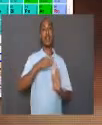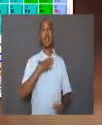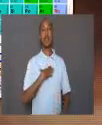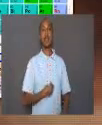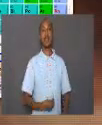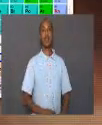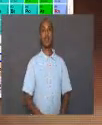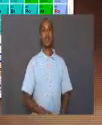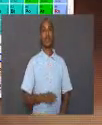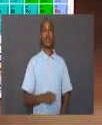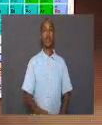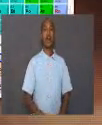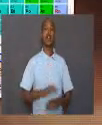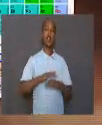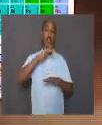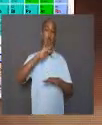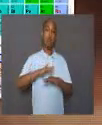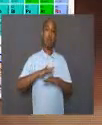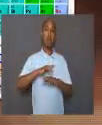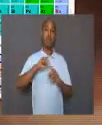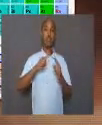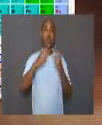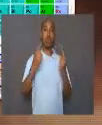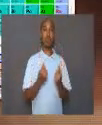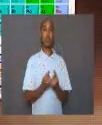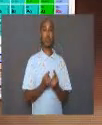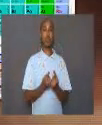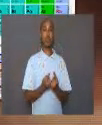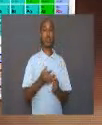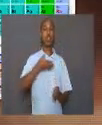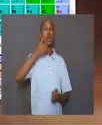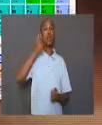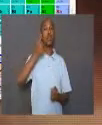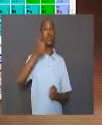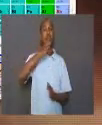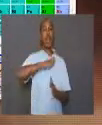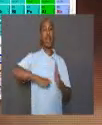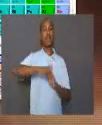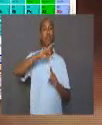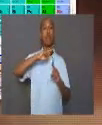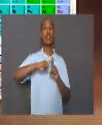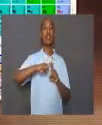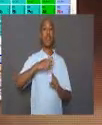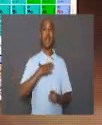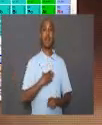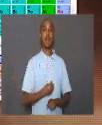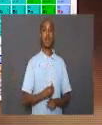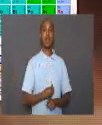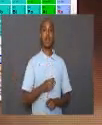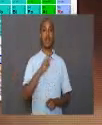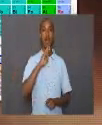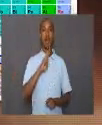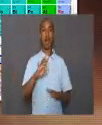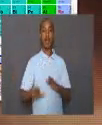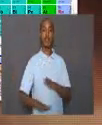elements are at the top of their groups, whereas the most electropositive elements are at the